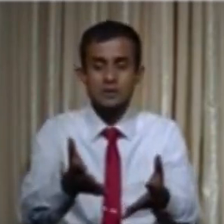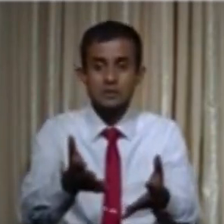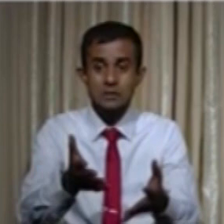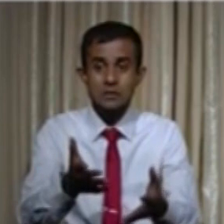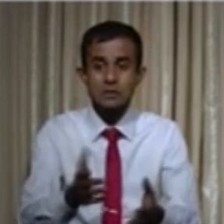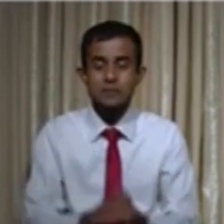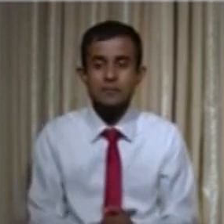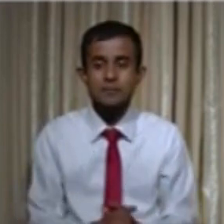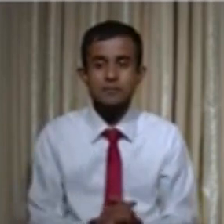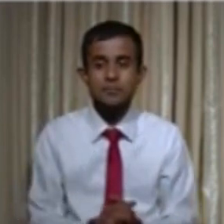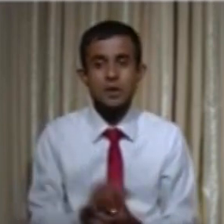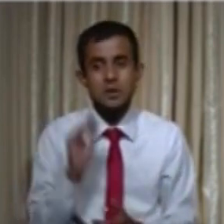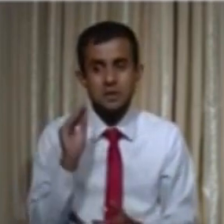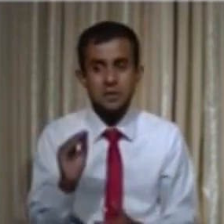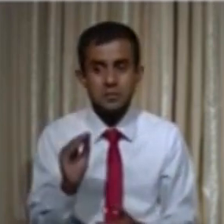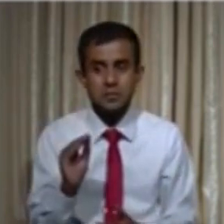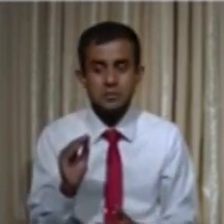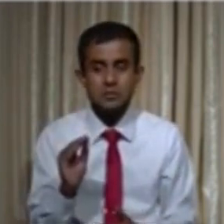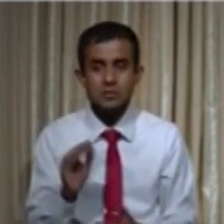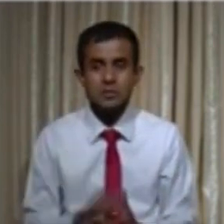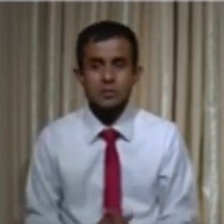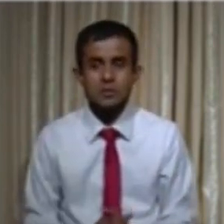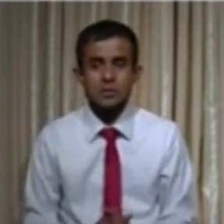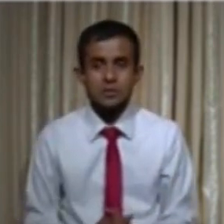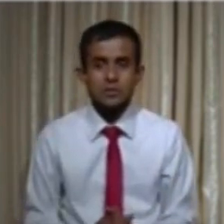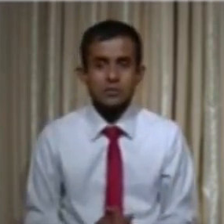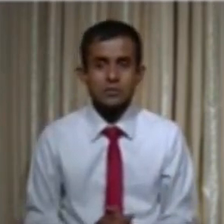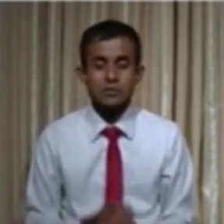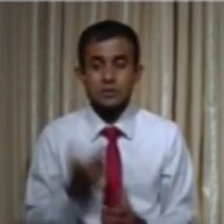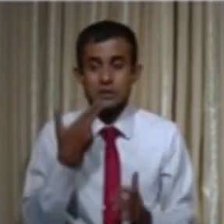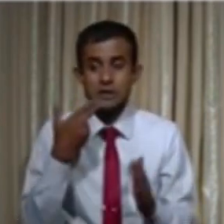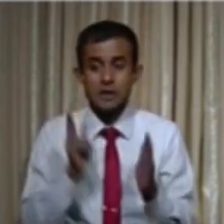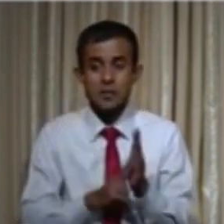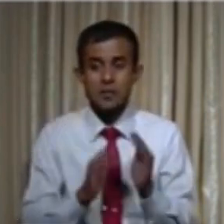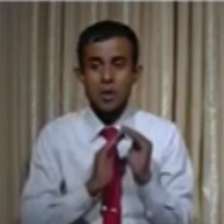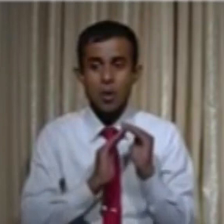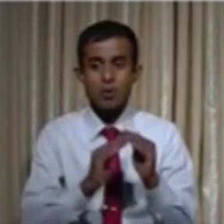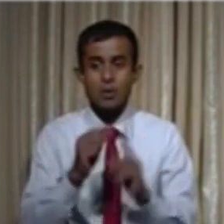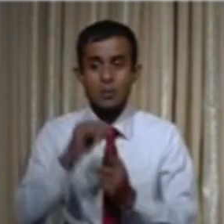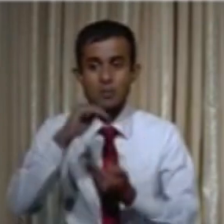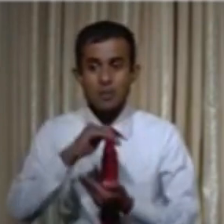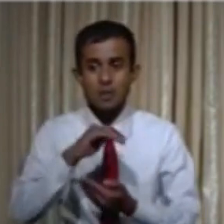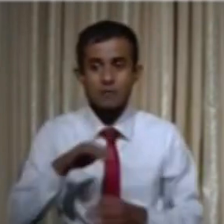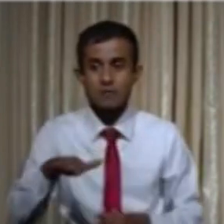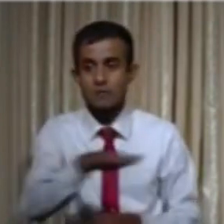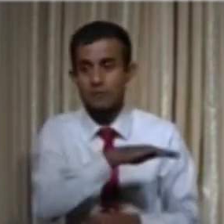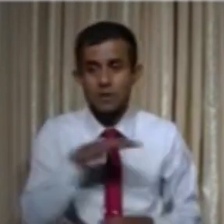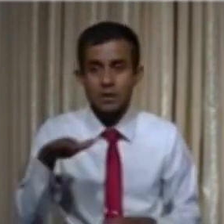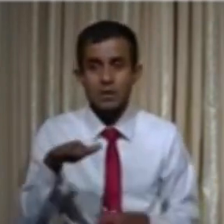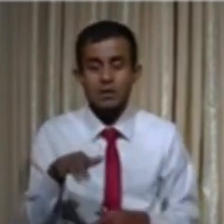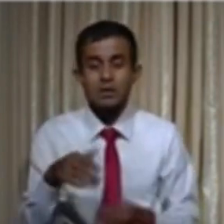the entire 60 perches. They have made representations directly to the ministry, to your